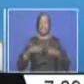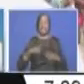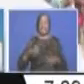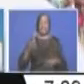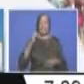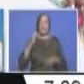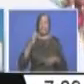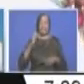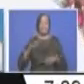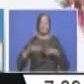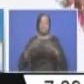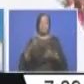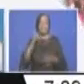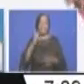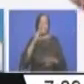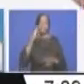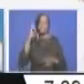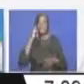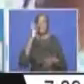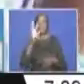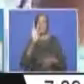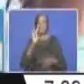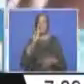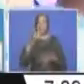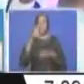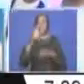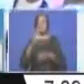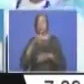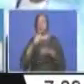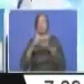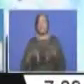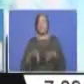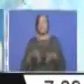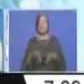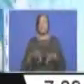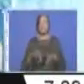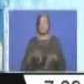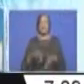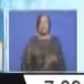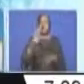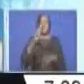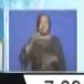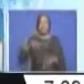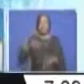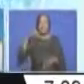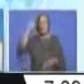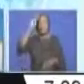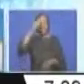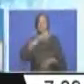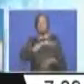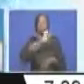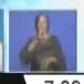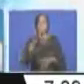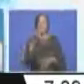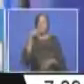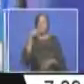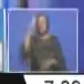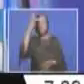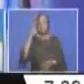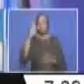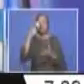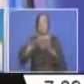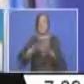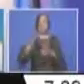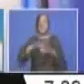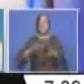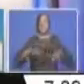with bags full of school necessities for the new school year. Vice President Miles Munroe Jr. says his parents believed strongly in the youth, and now